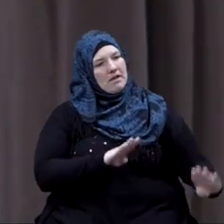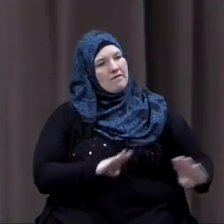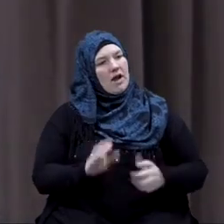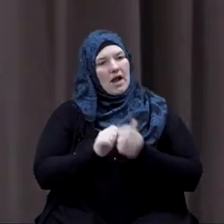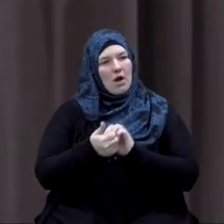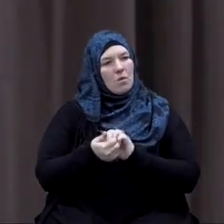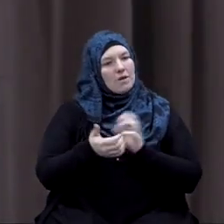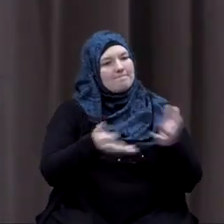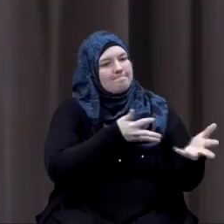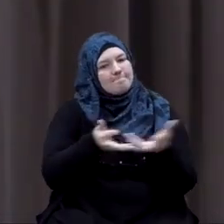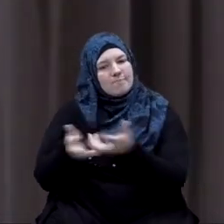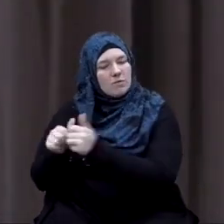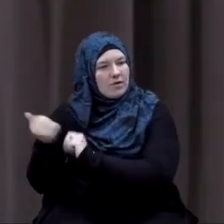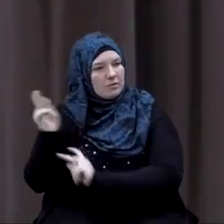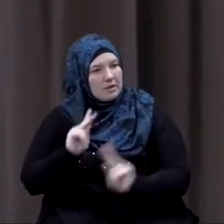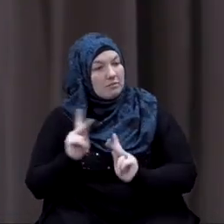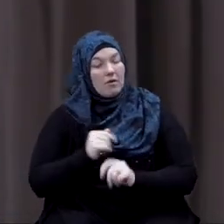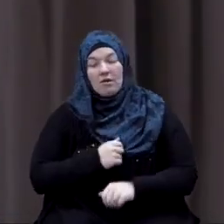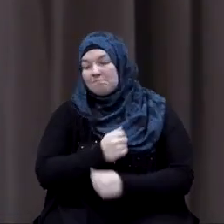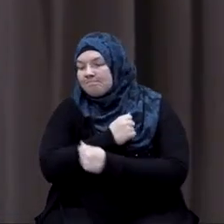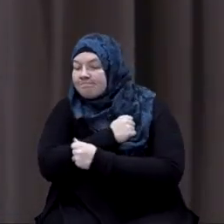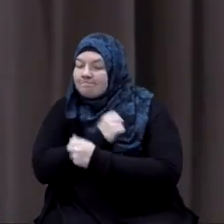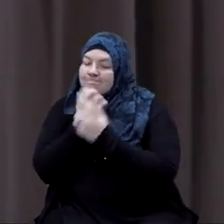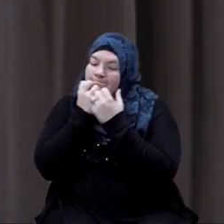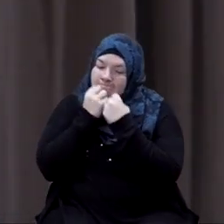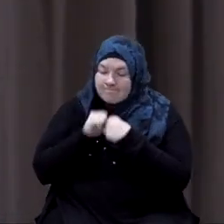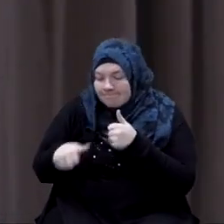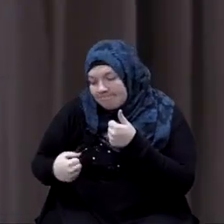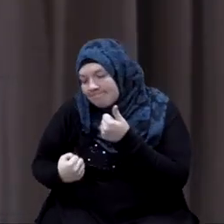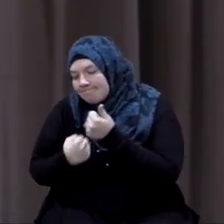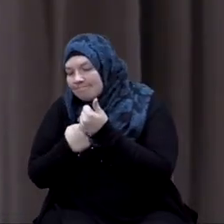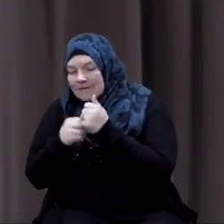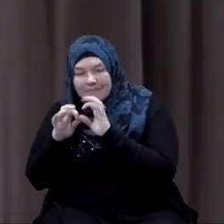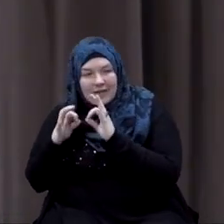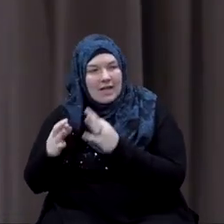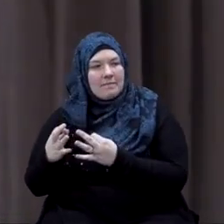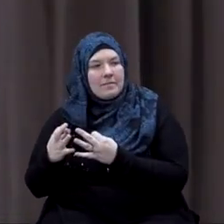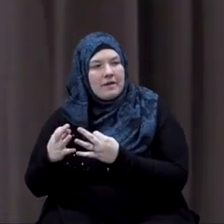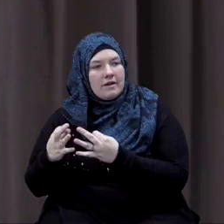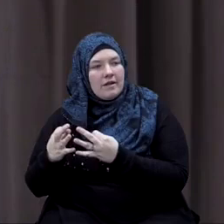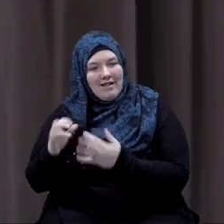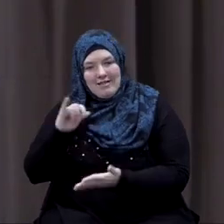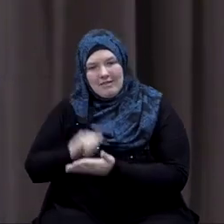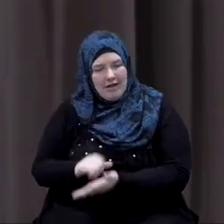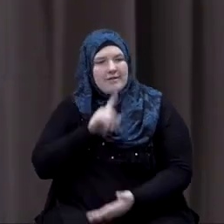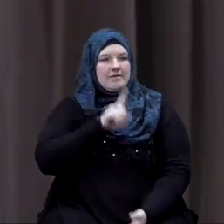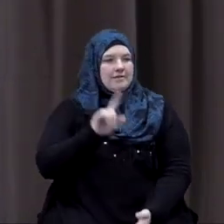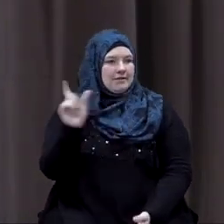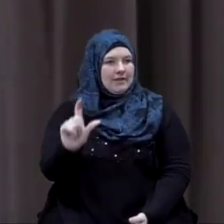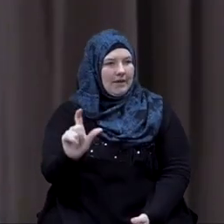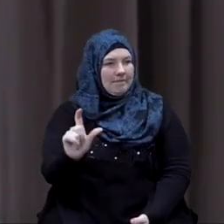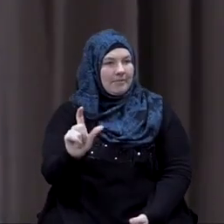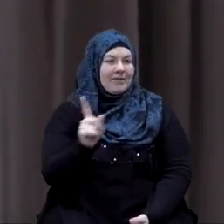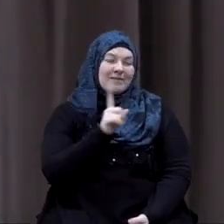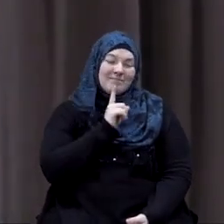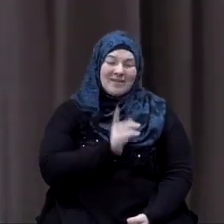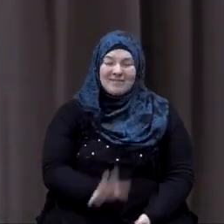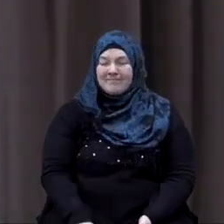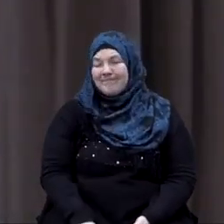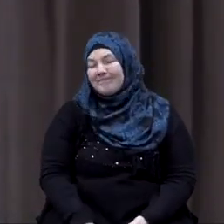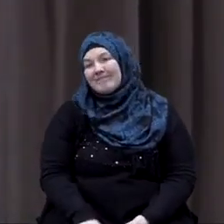we relate to others, our love and care and compassion to speak for Islam. But